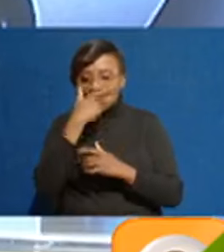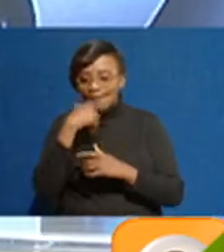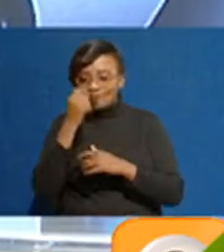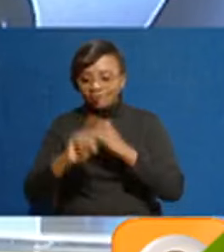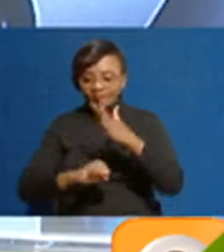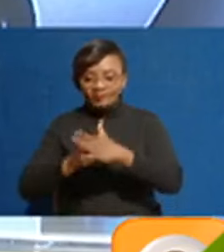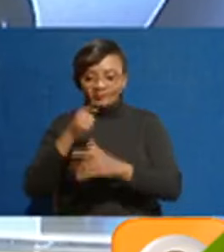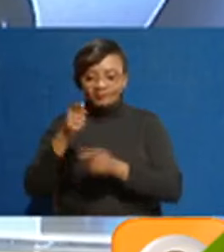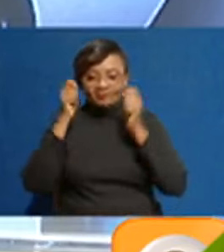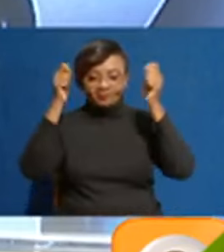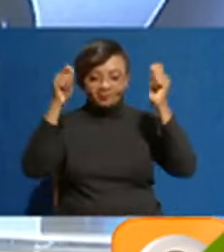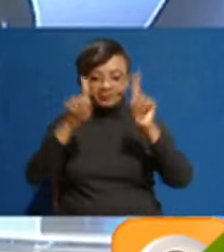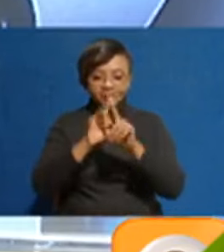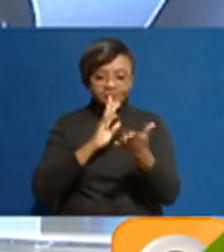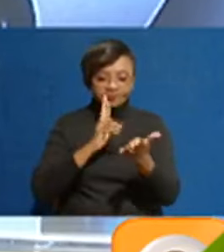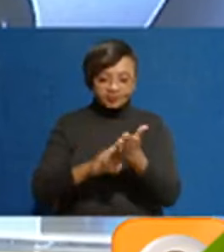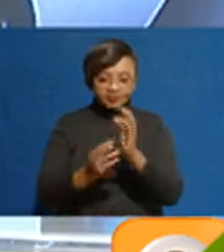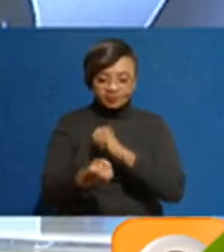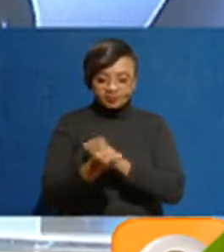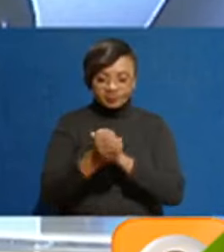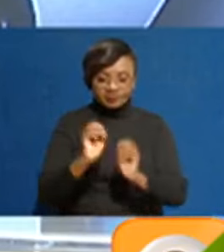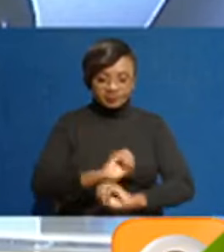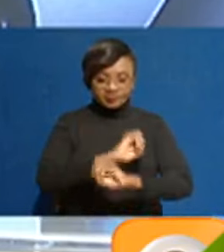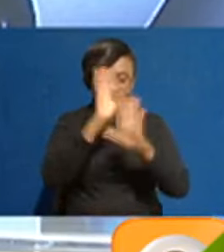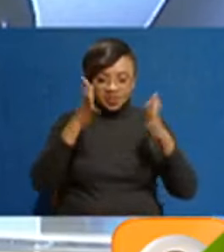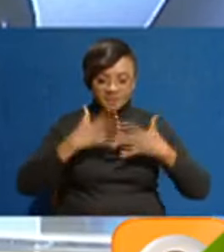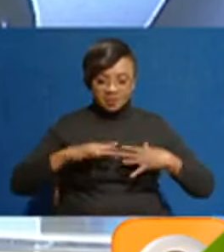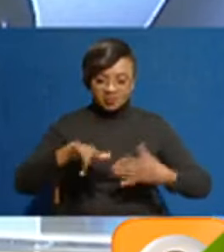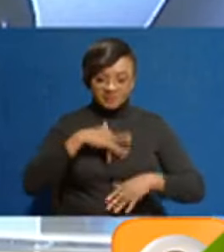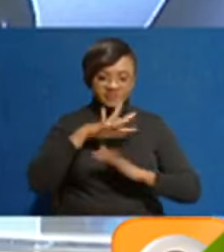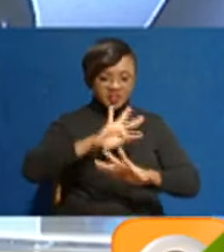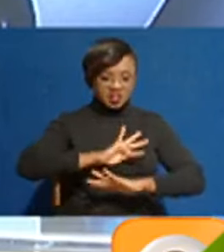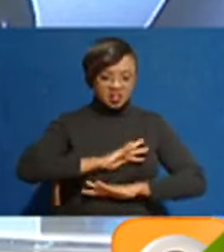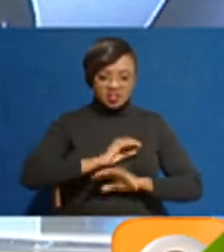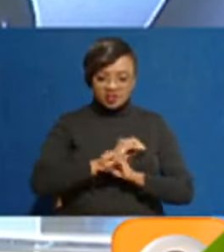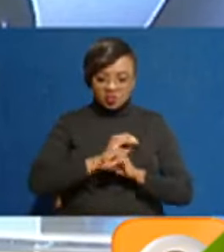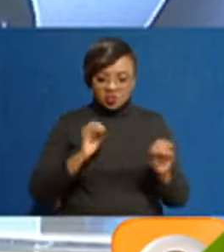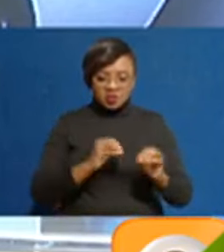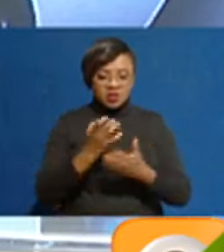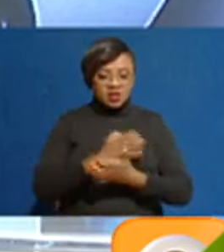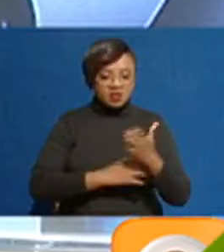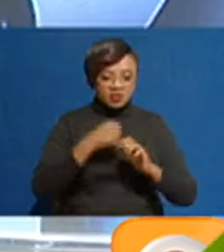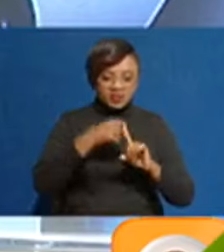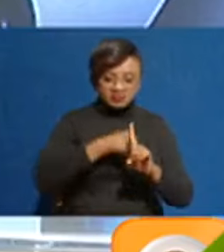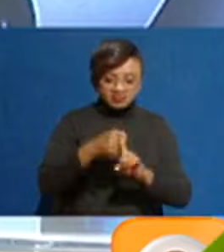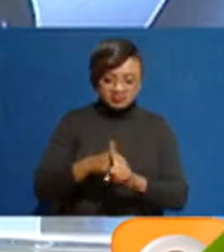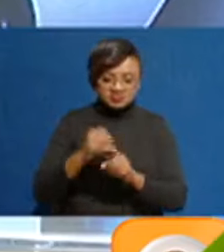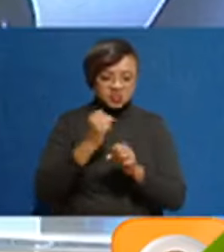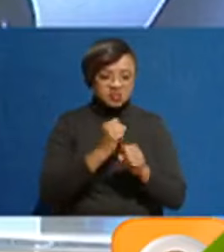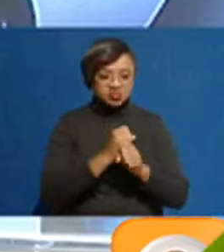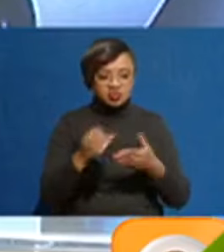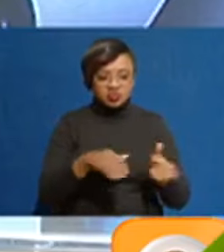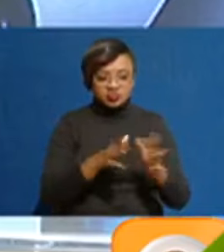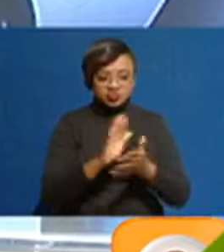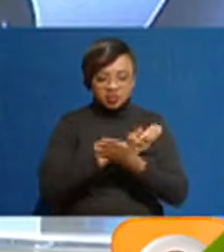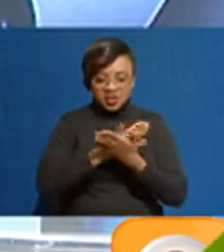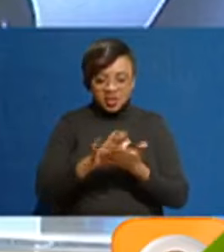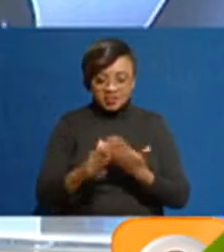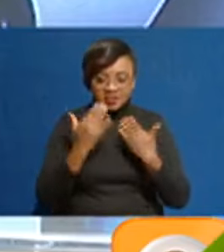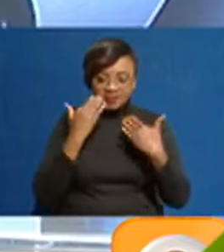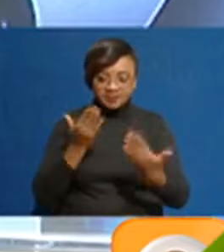The reports also highlight widespread discontent over economic struggles and unemployment. Melita Oletengis has